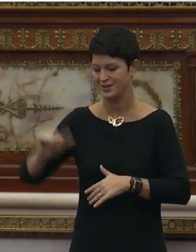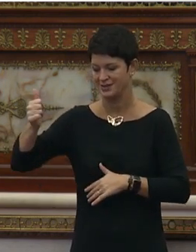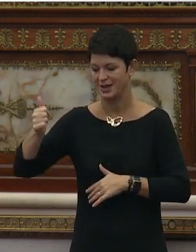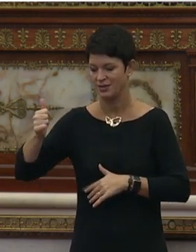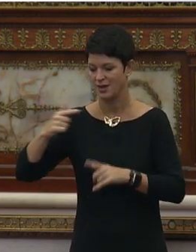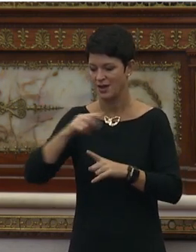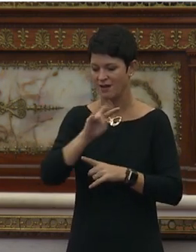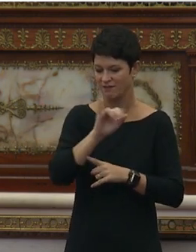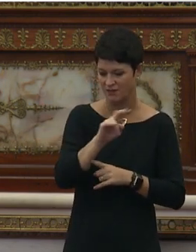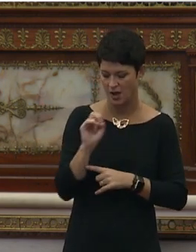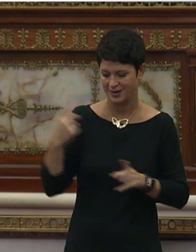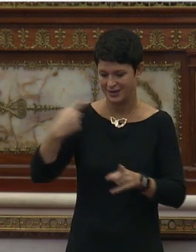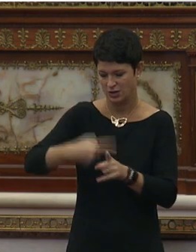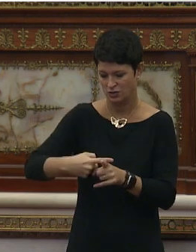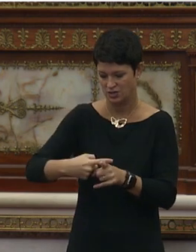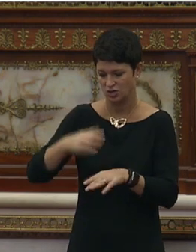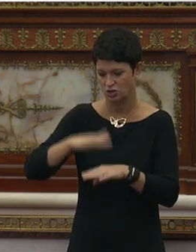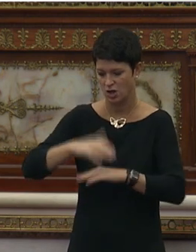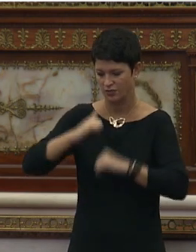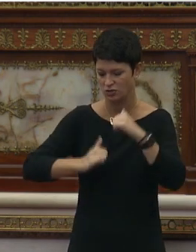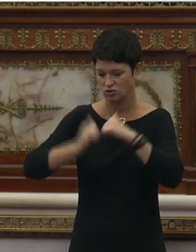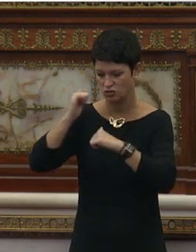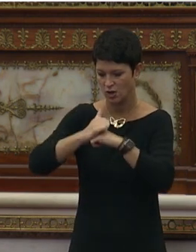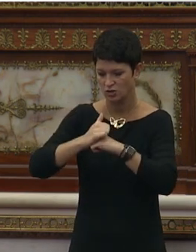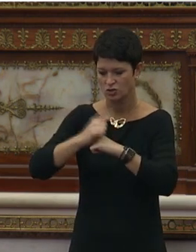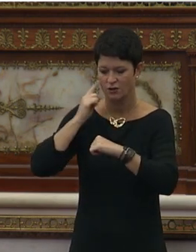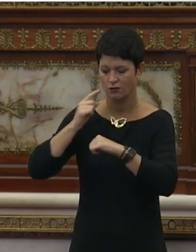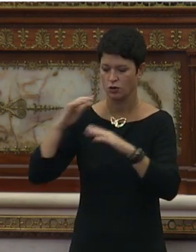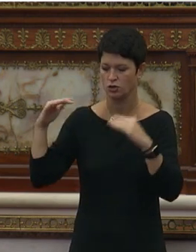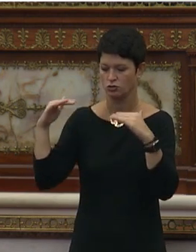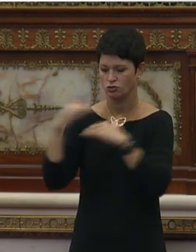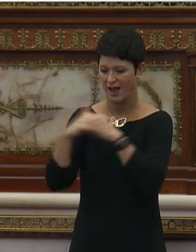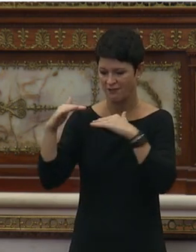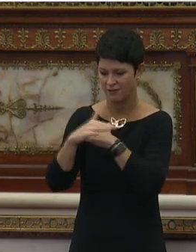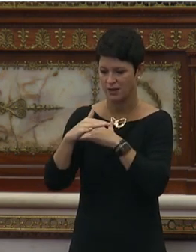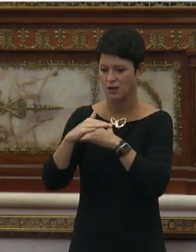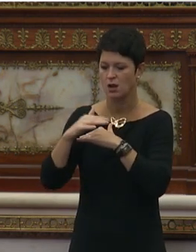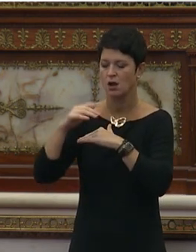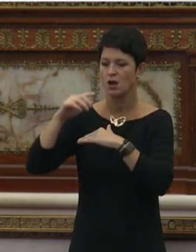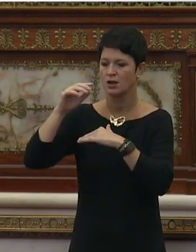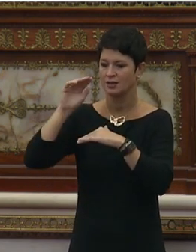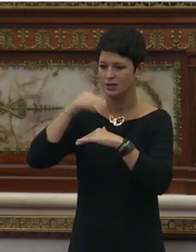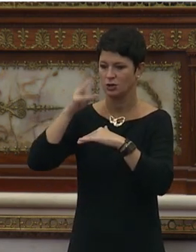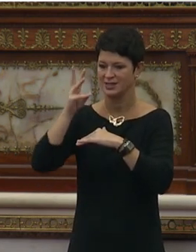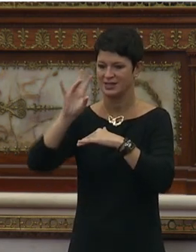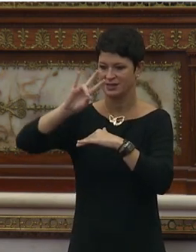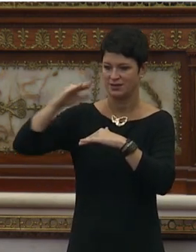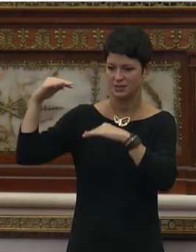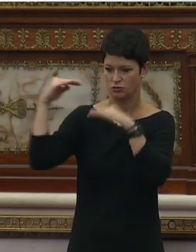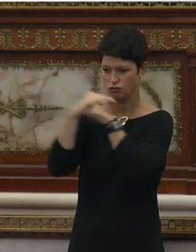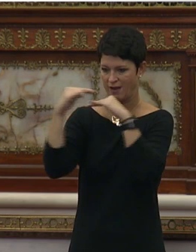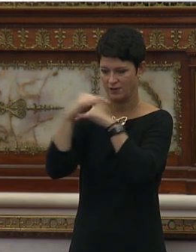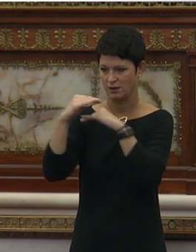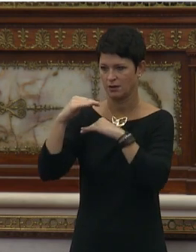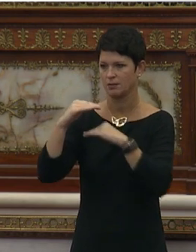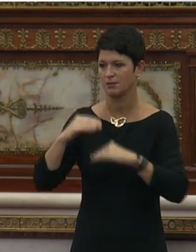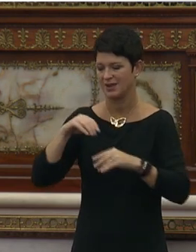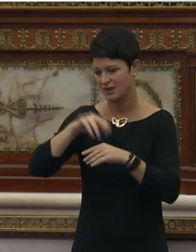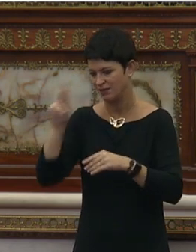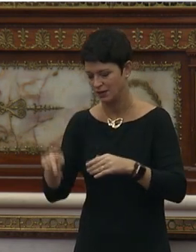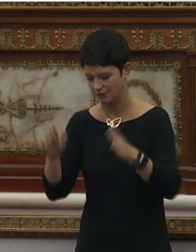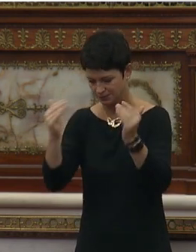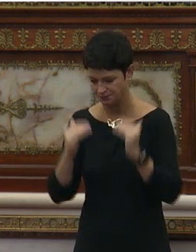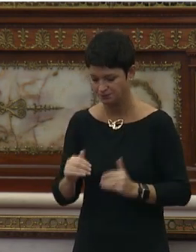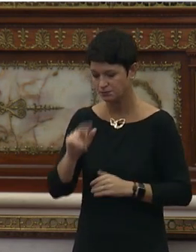and Vine Street intersection on the structure carrying traffic above Interstate 676 in Philadelphia. And bill